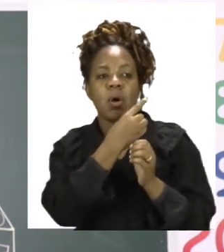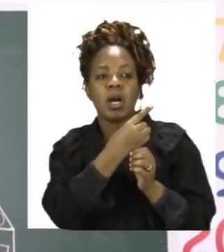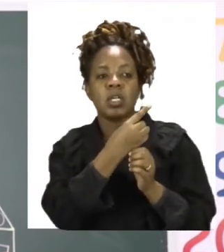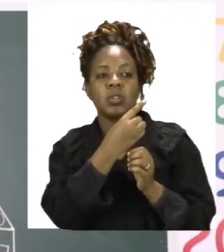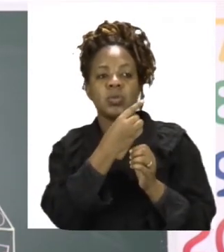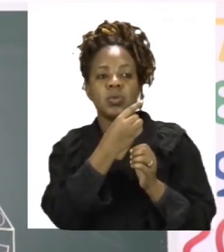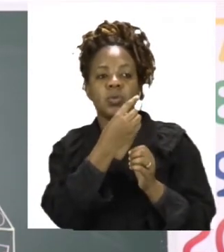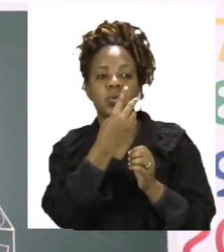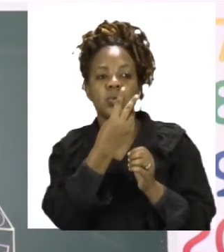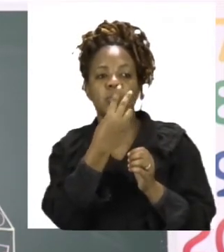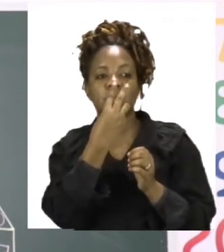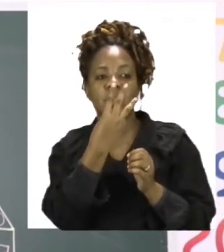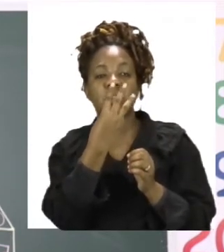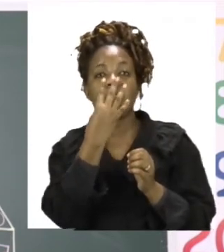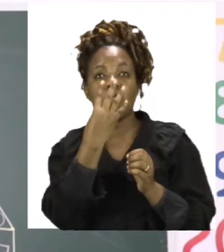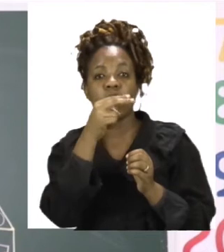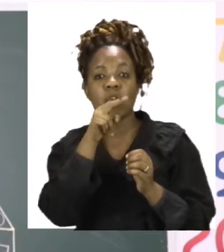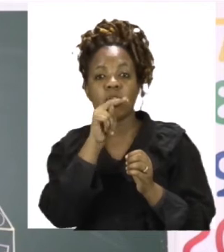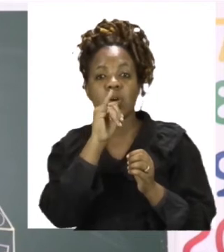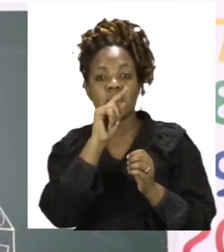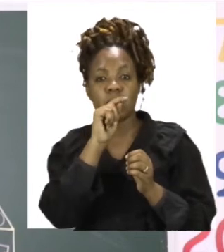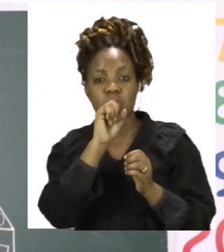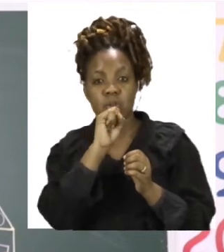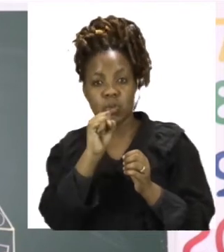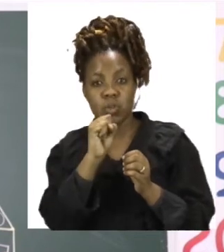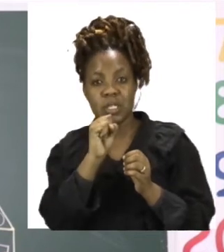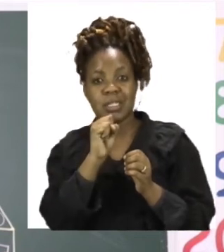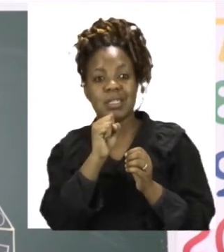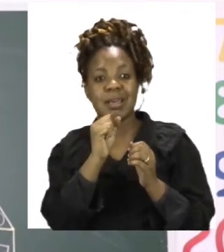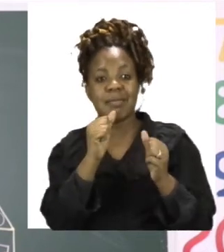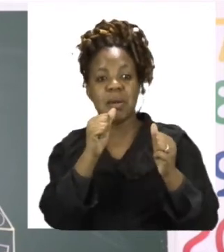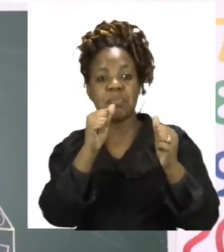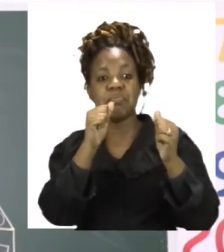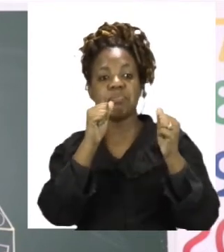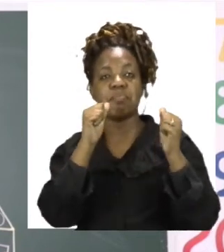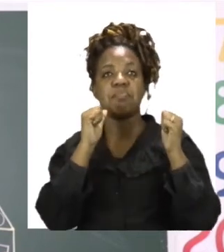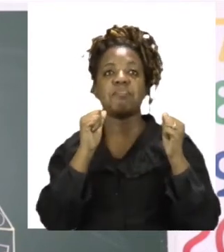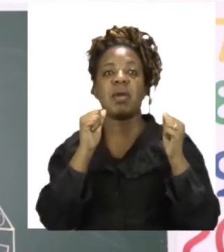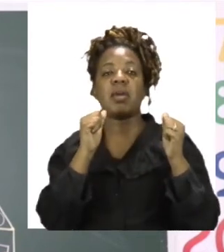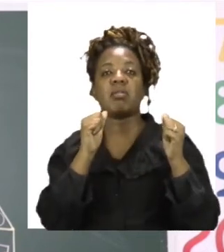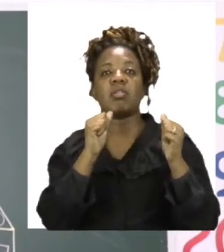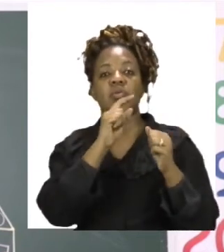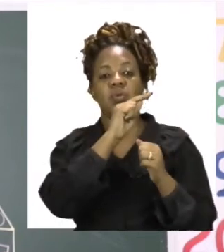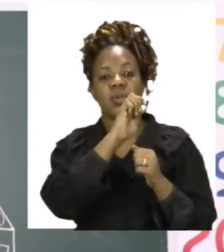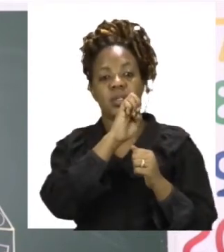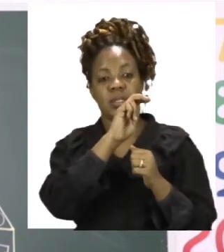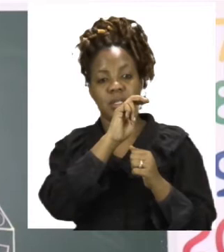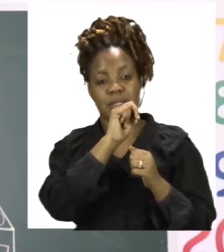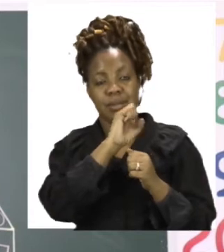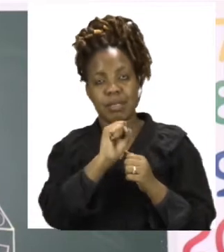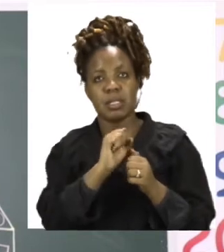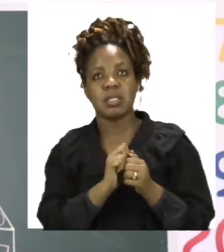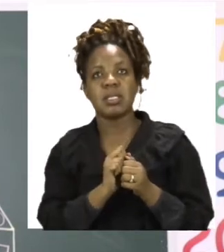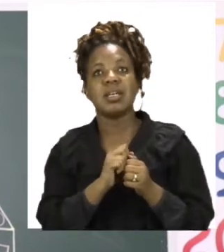3, 4 will go back to the house that they passed or back to the 10 that they passed.